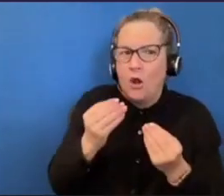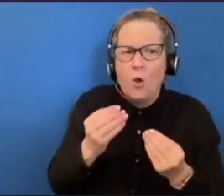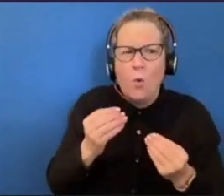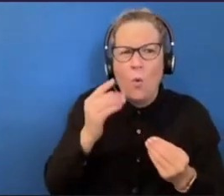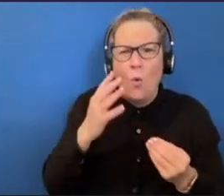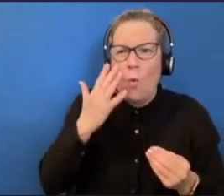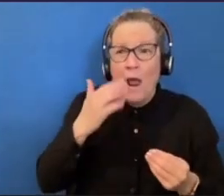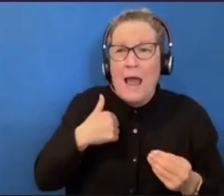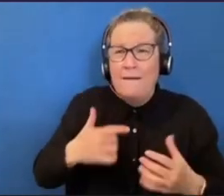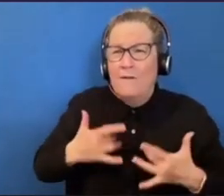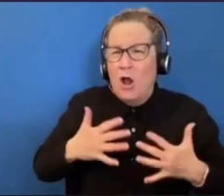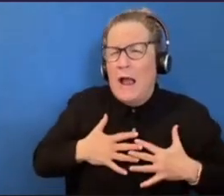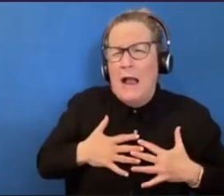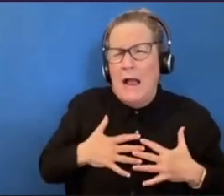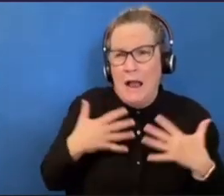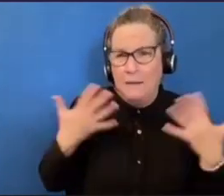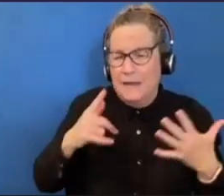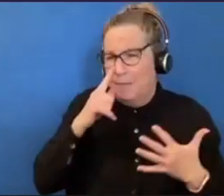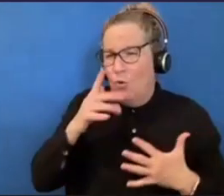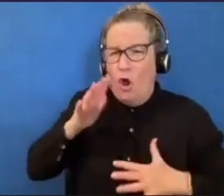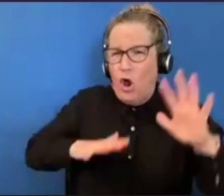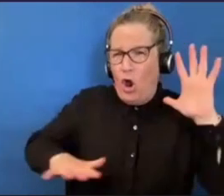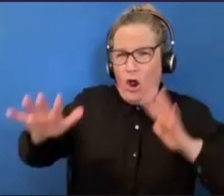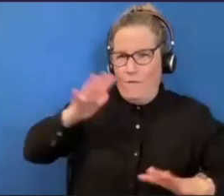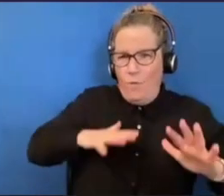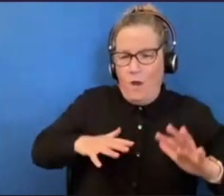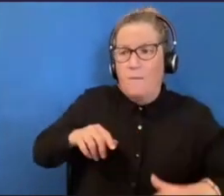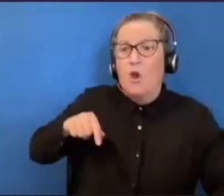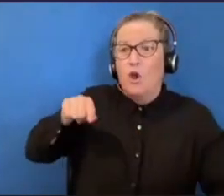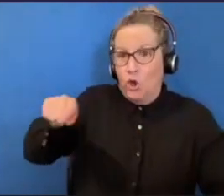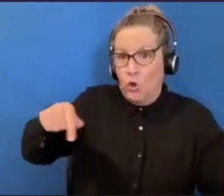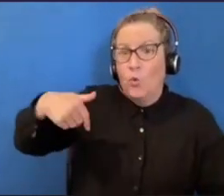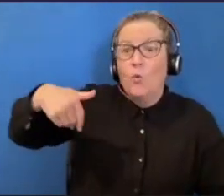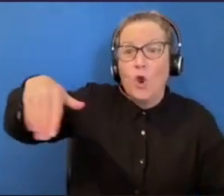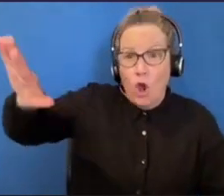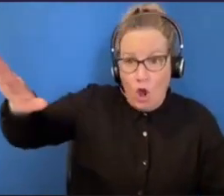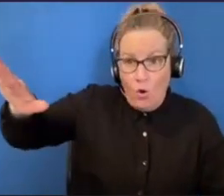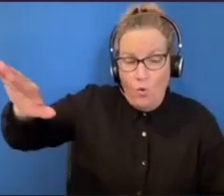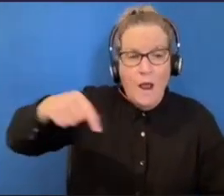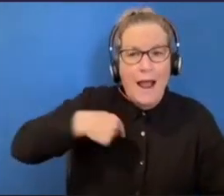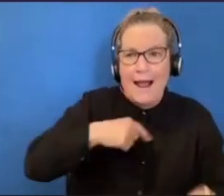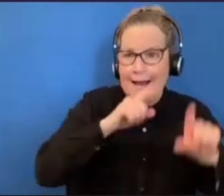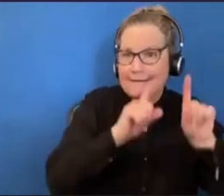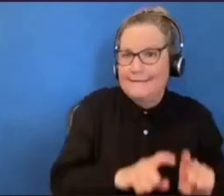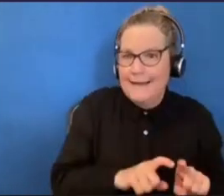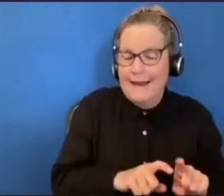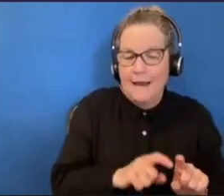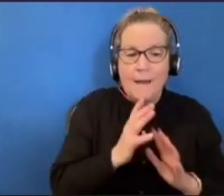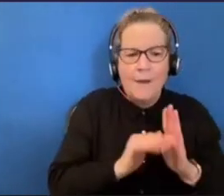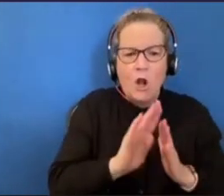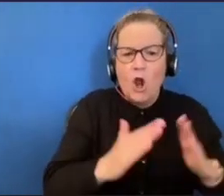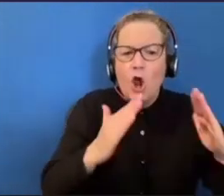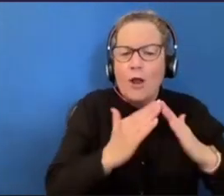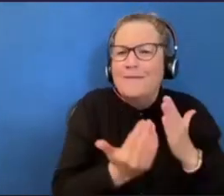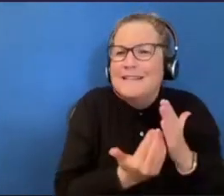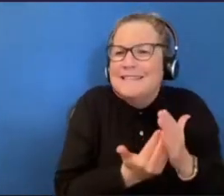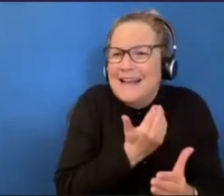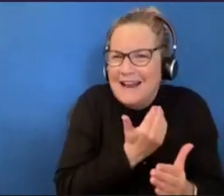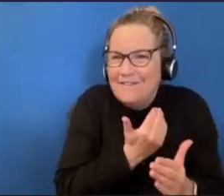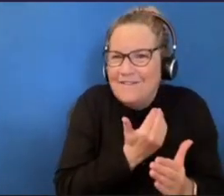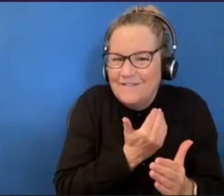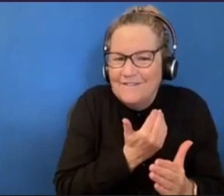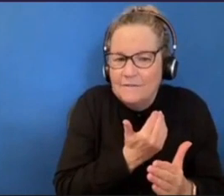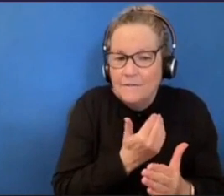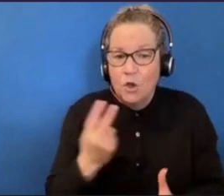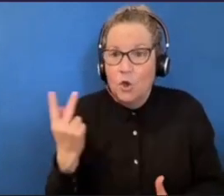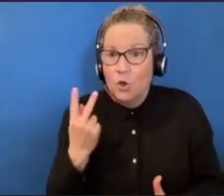people who are just a little too much for her, they're the ones who leave. And we go down the hall, sit in the lobby a bit, come back a while later. And most often